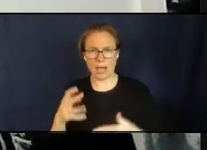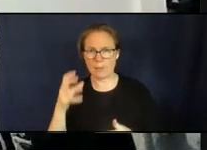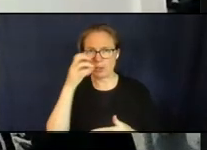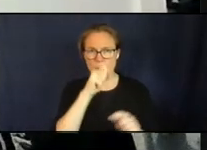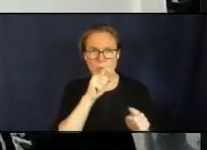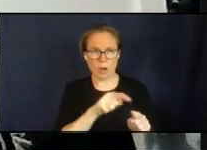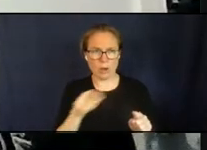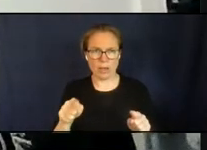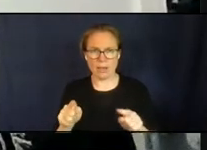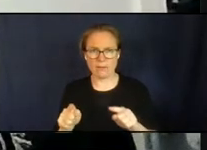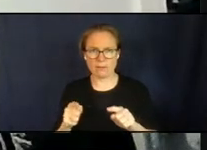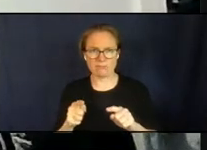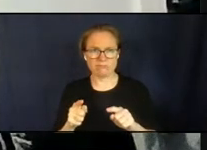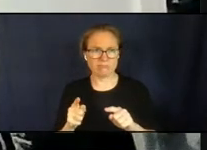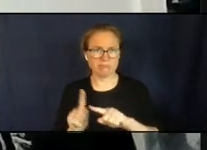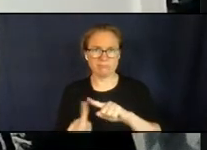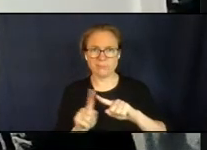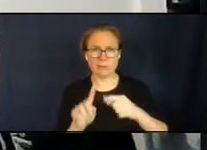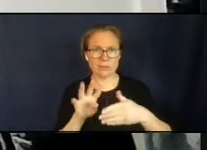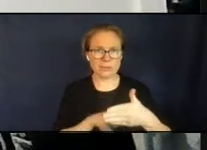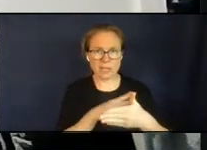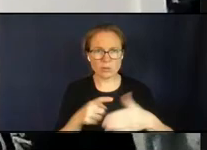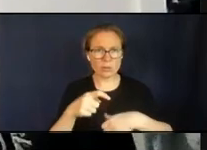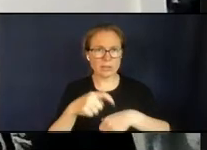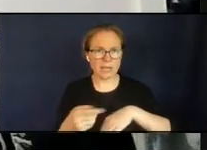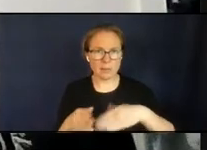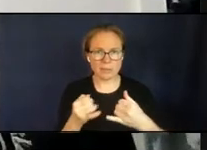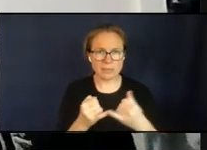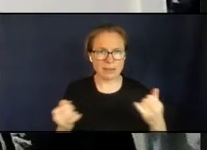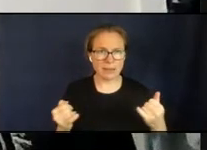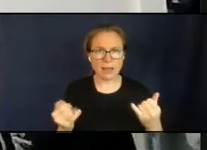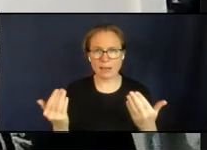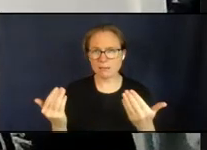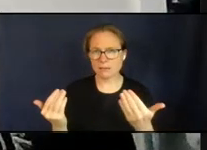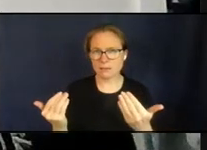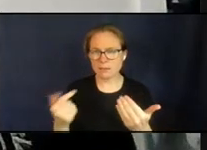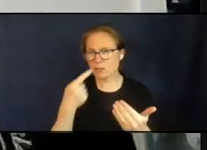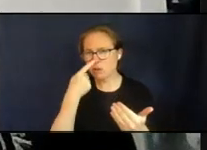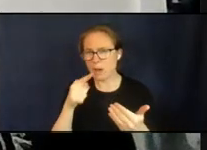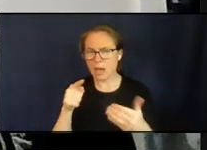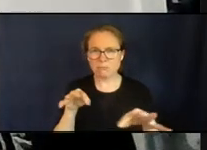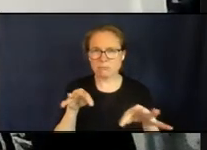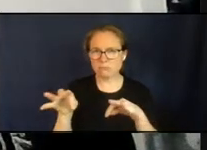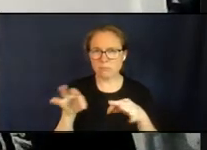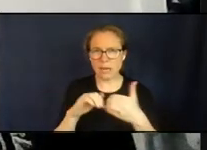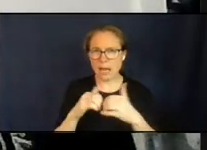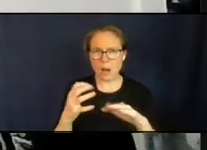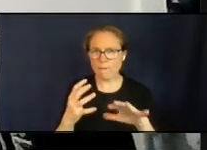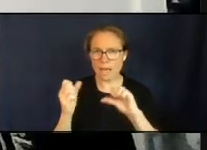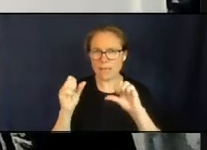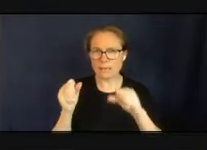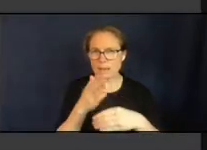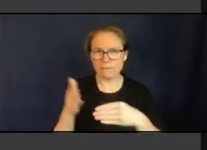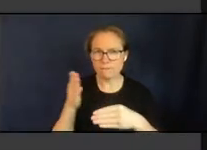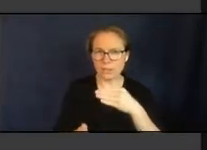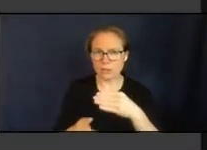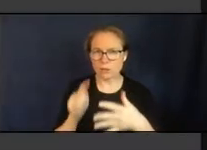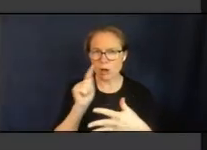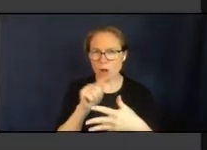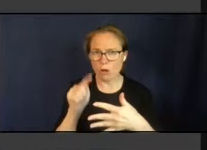but what give us a range of how quickly we're trying to get these things done.